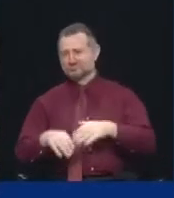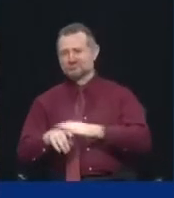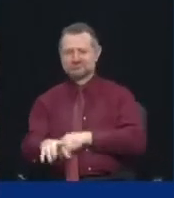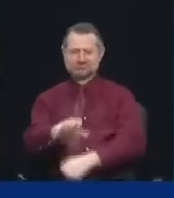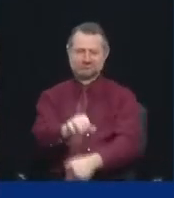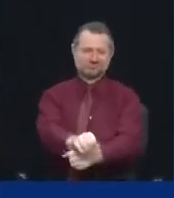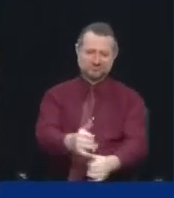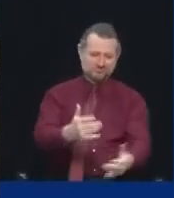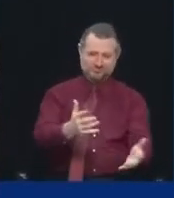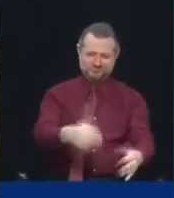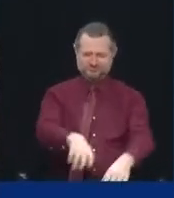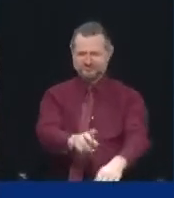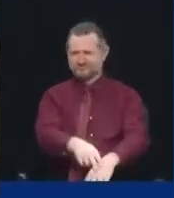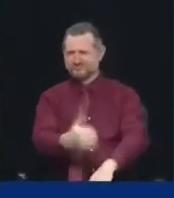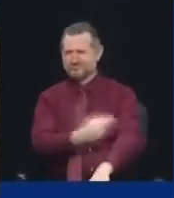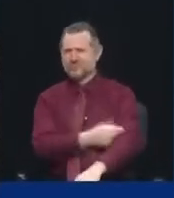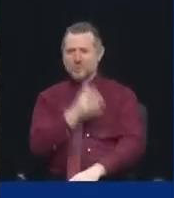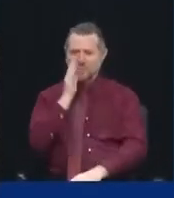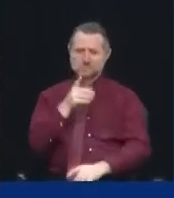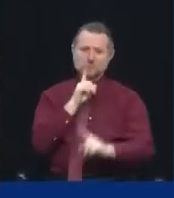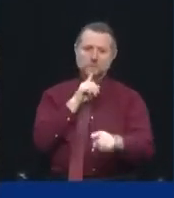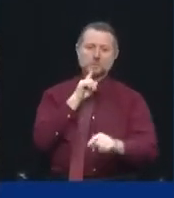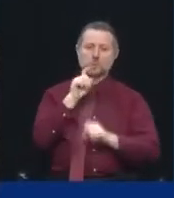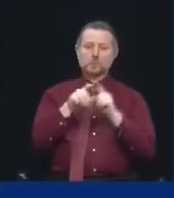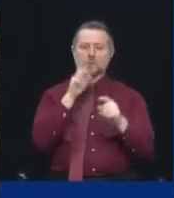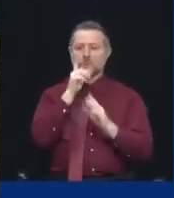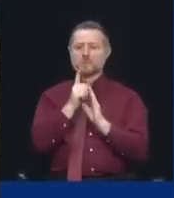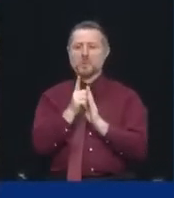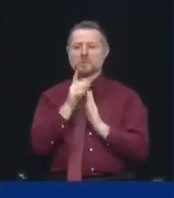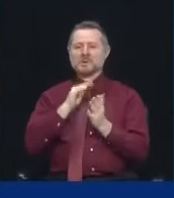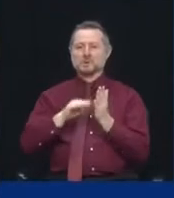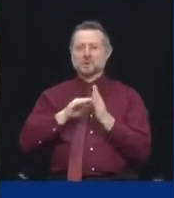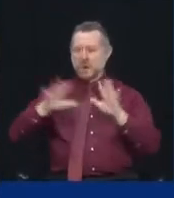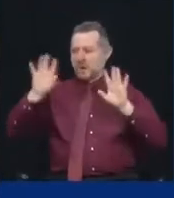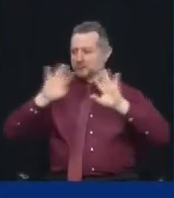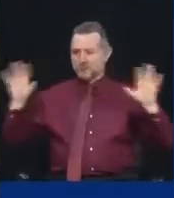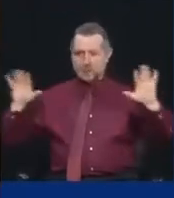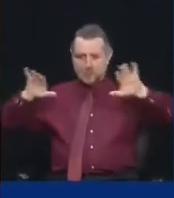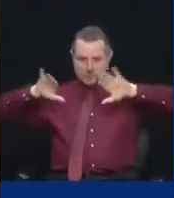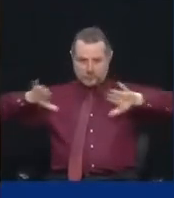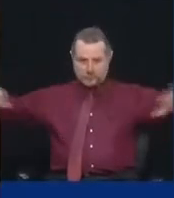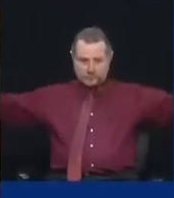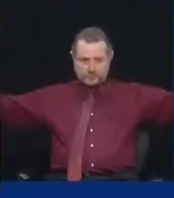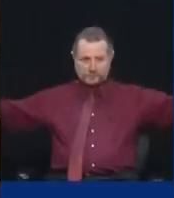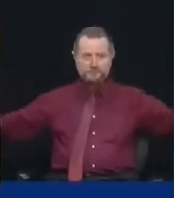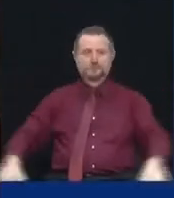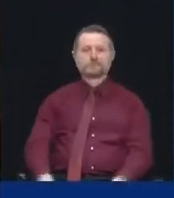I'll take questions in a moment. Let me just excuse my colleagues, and I'll be back. Thank you.